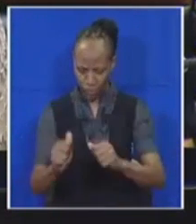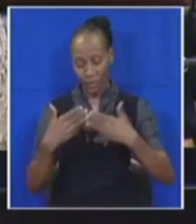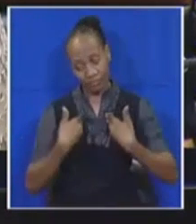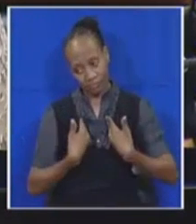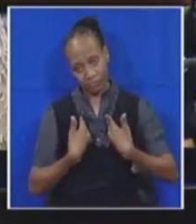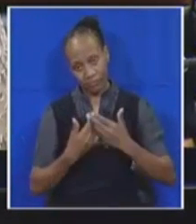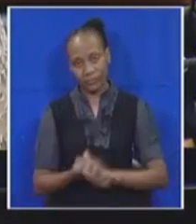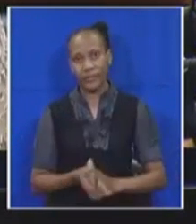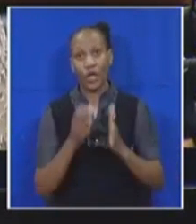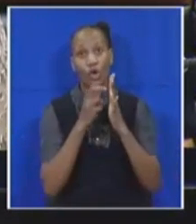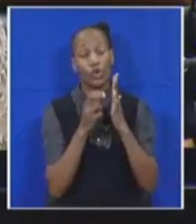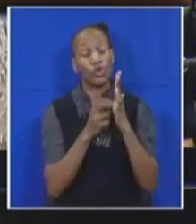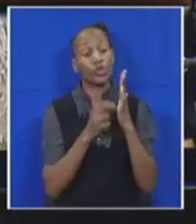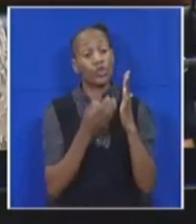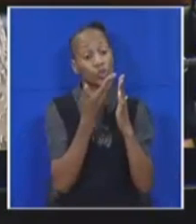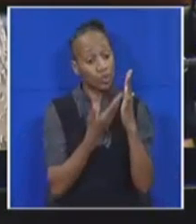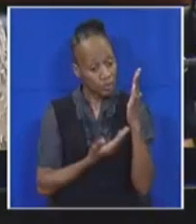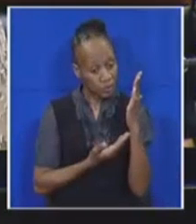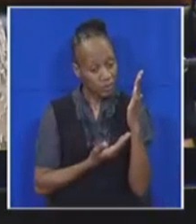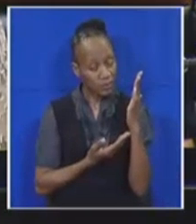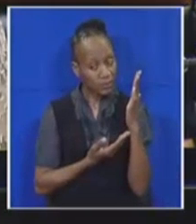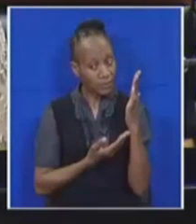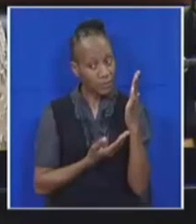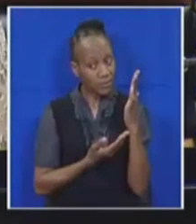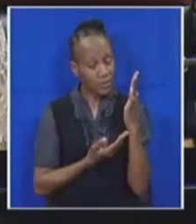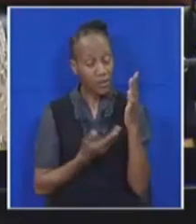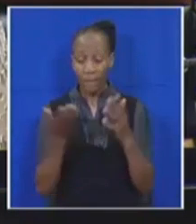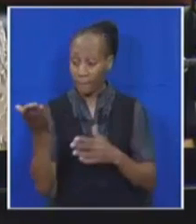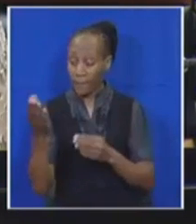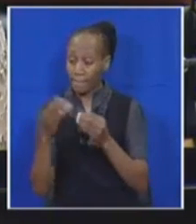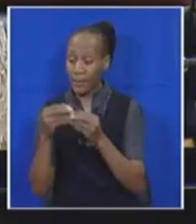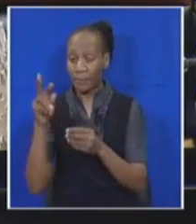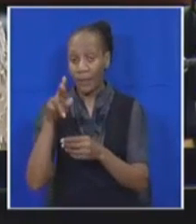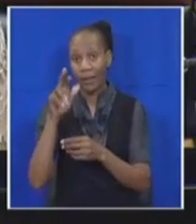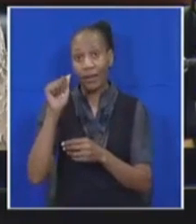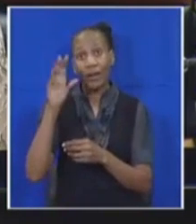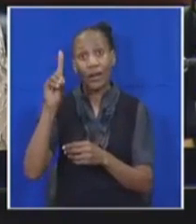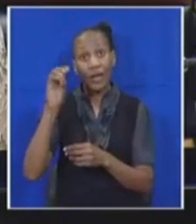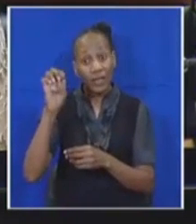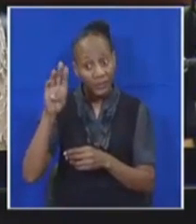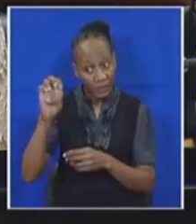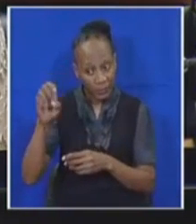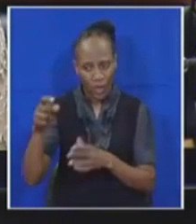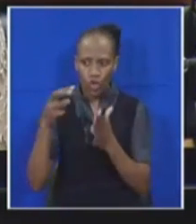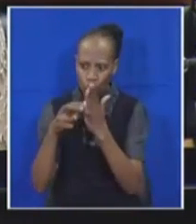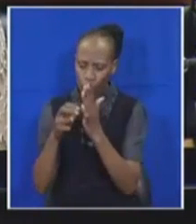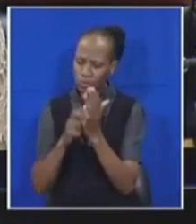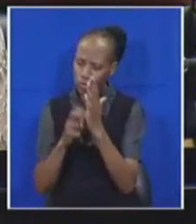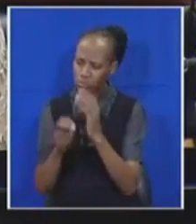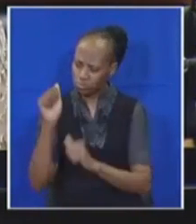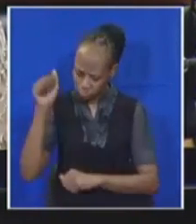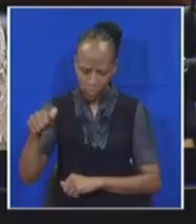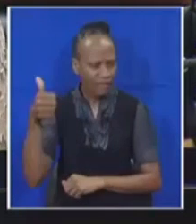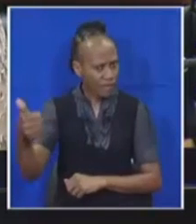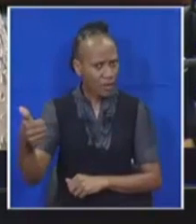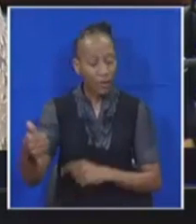The rules which the Honorable Khadebe referred to are fine. What you are saying is also in